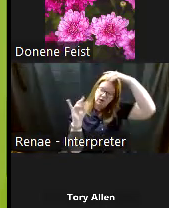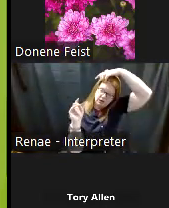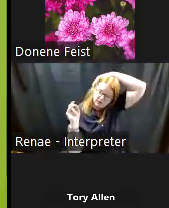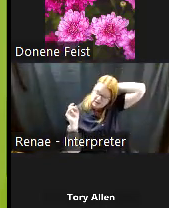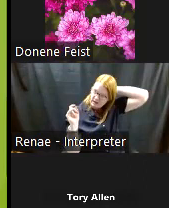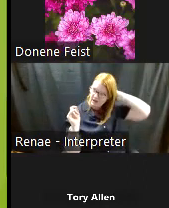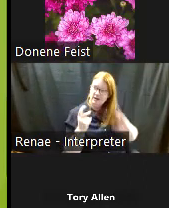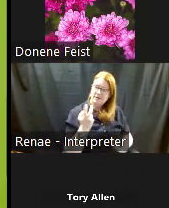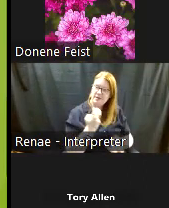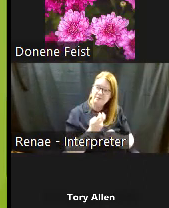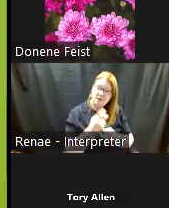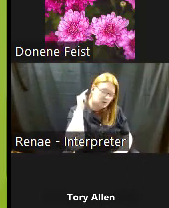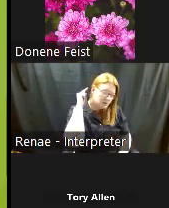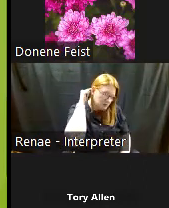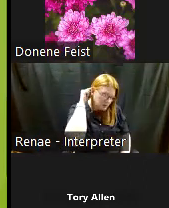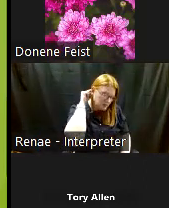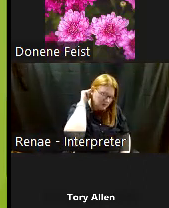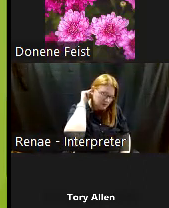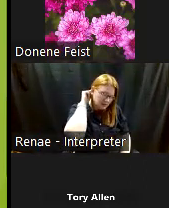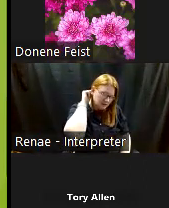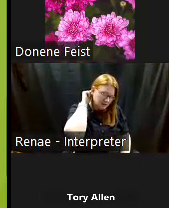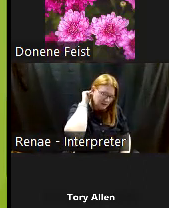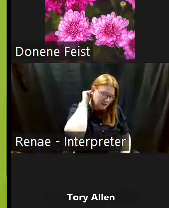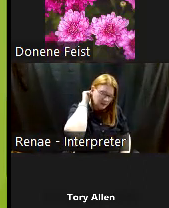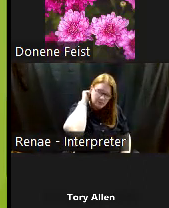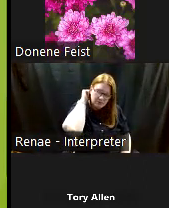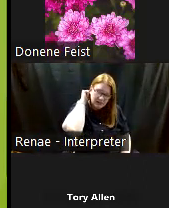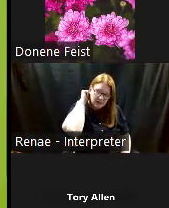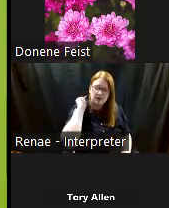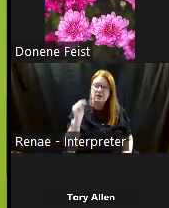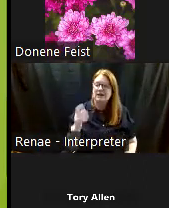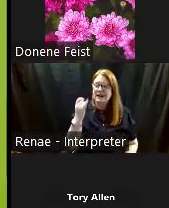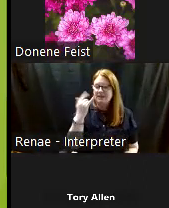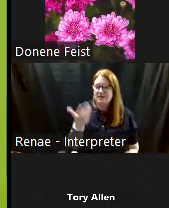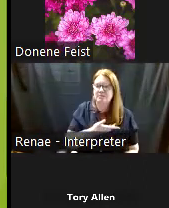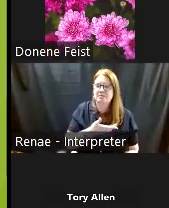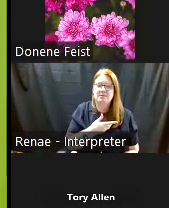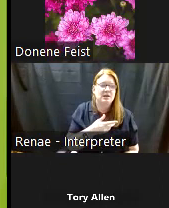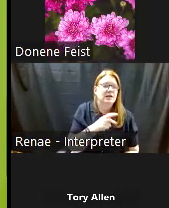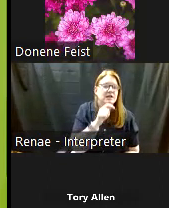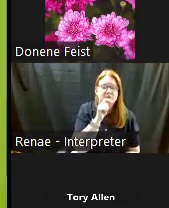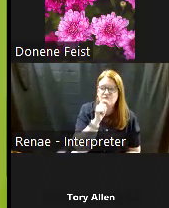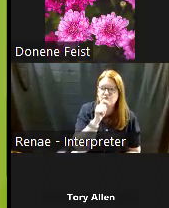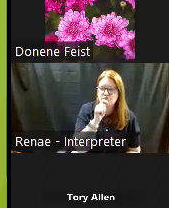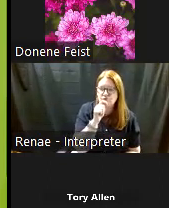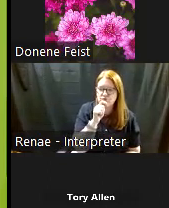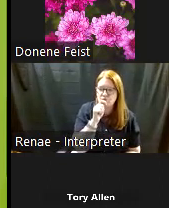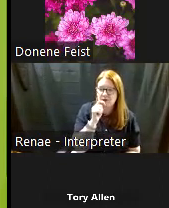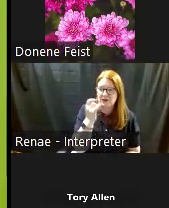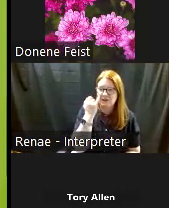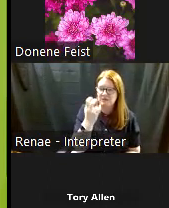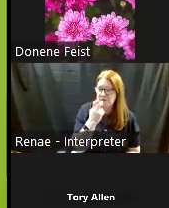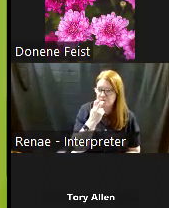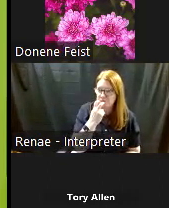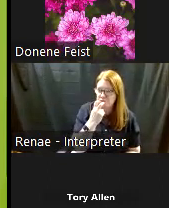But one thing I don't like about putting them there is, like, especially if baby's got the nook in the bottom picture. So if they're sucking on the nook,